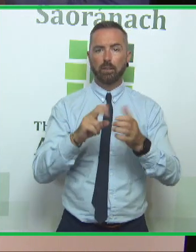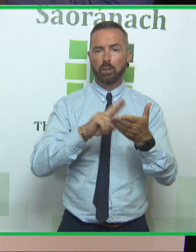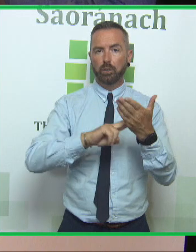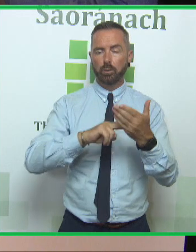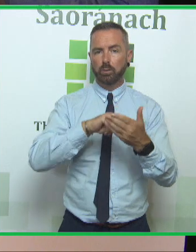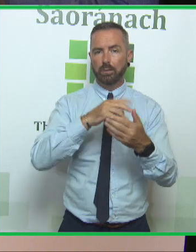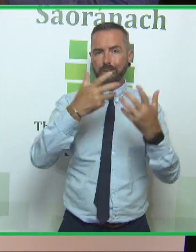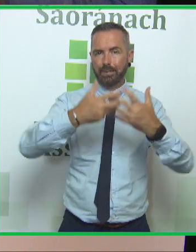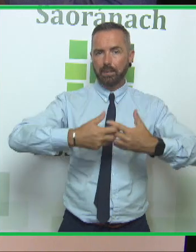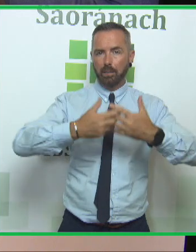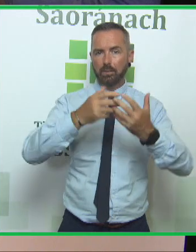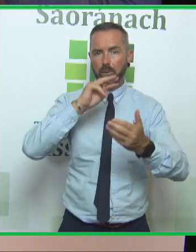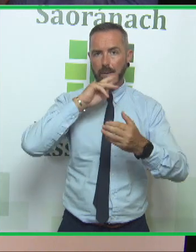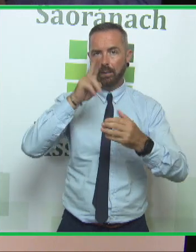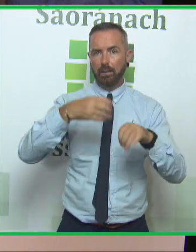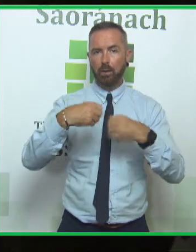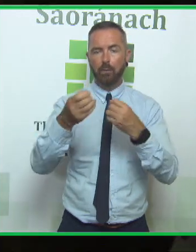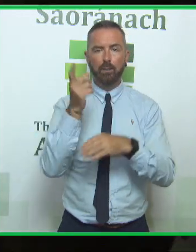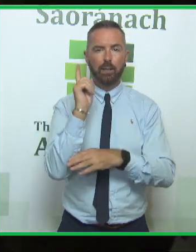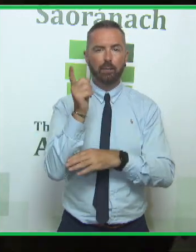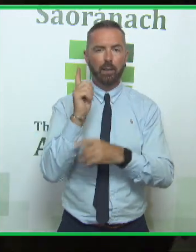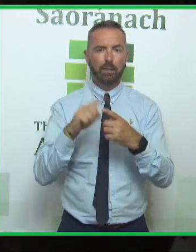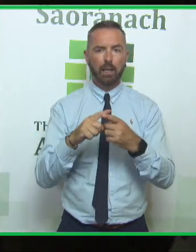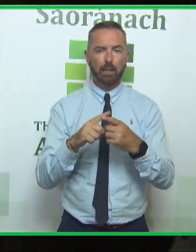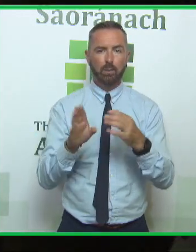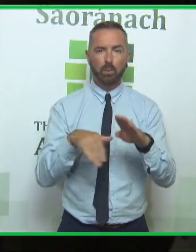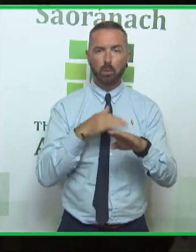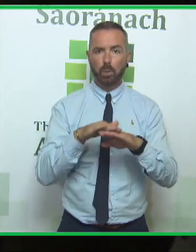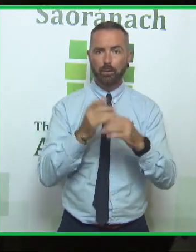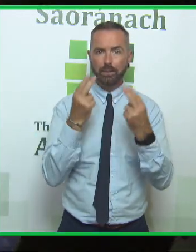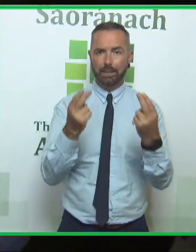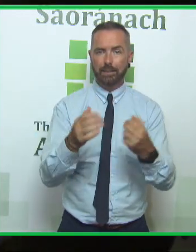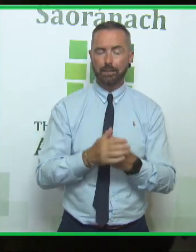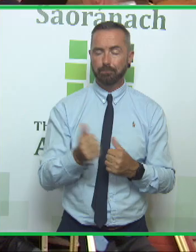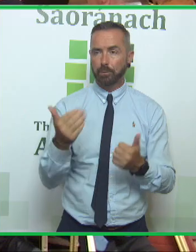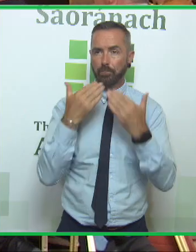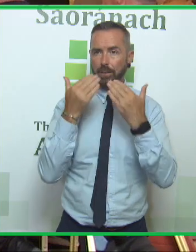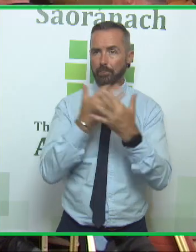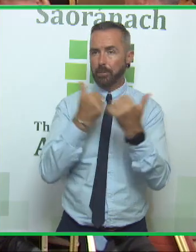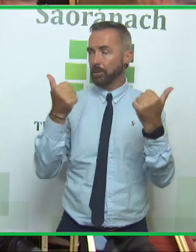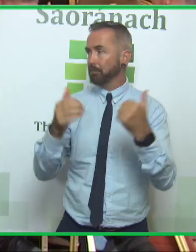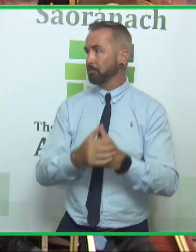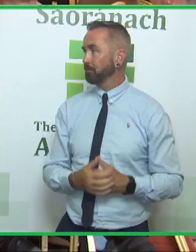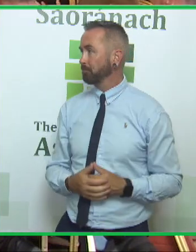that we can offer advice and support where it's needed. Thanks very, very much. Thank you.